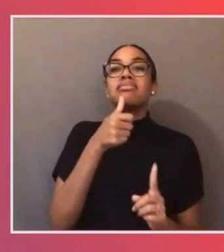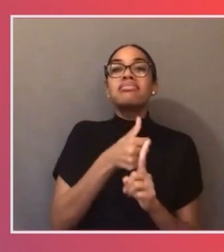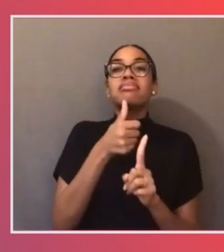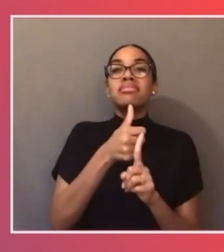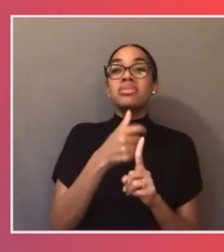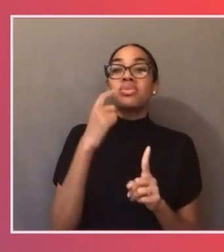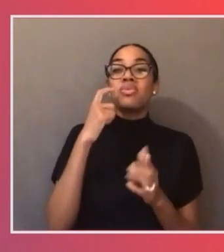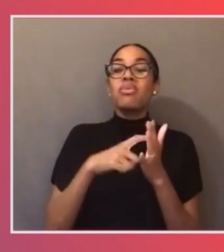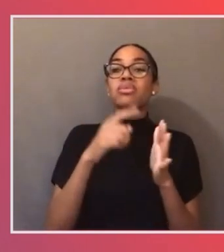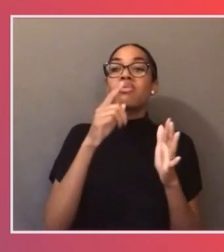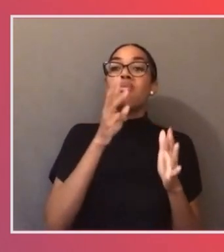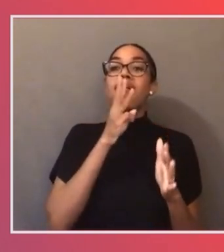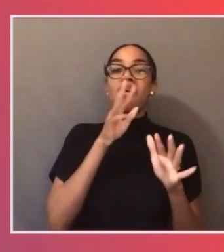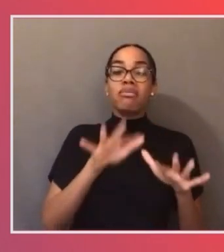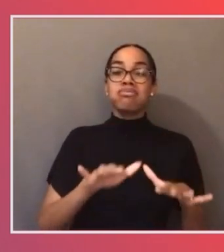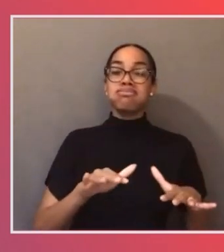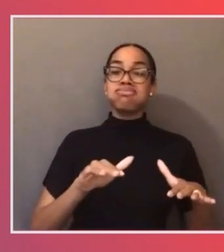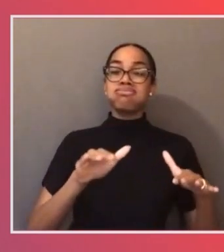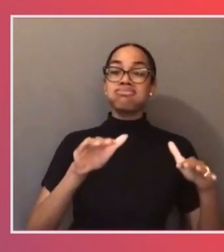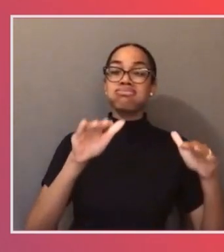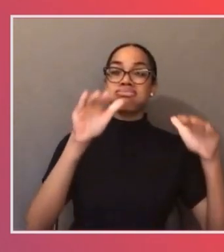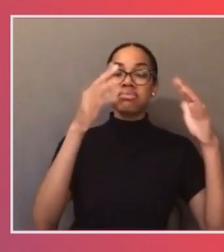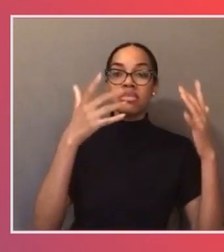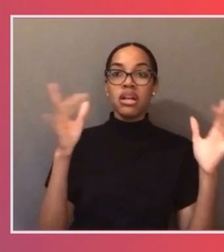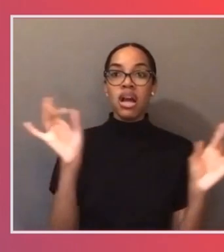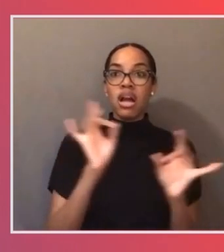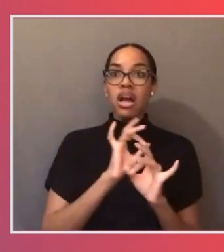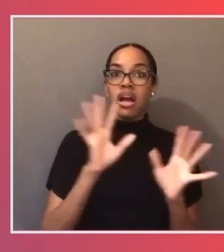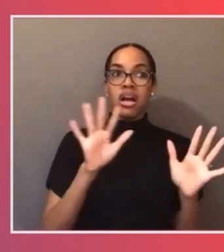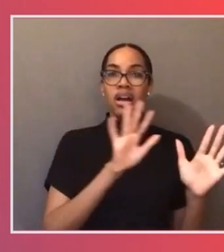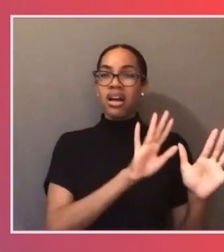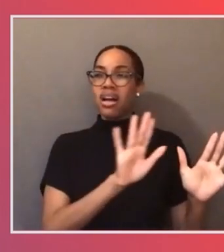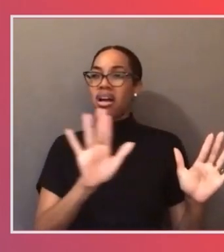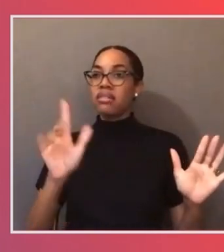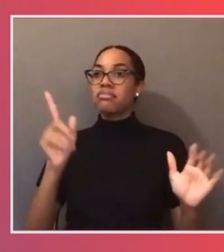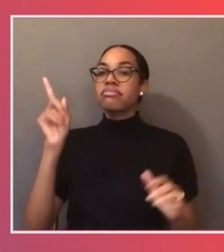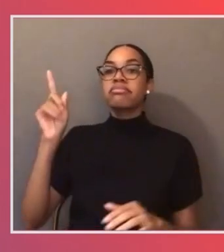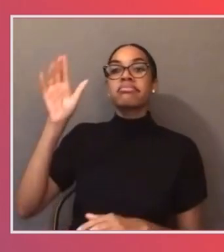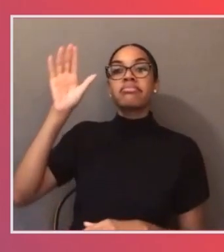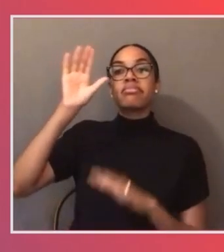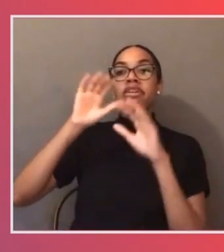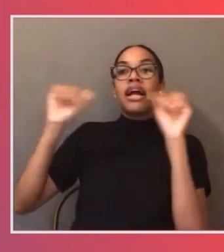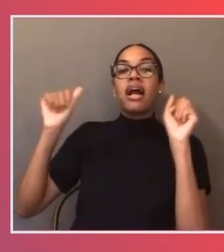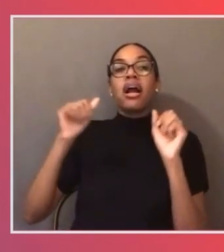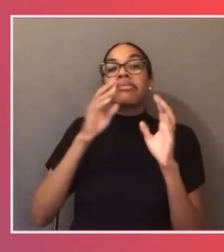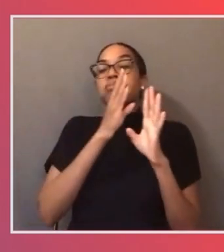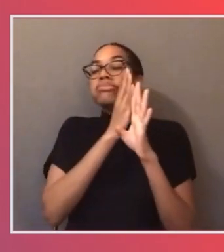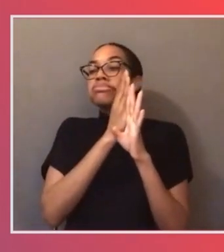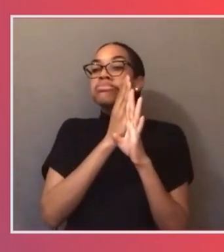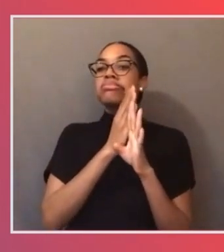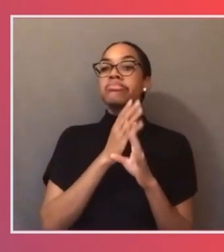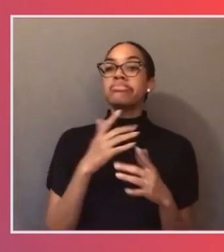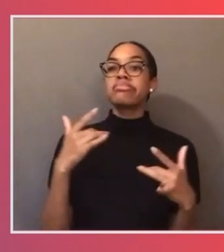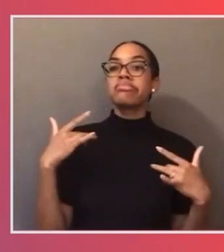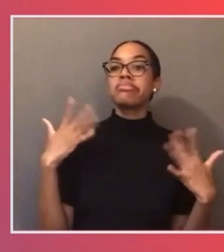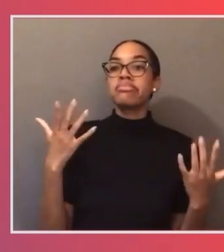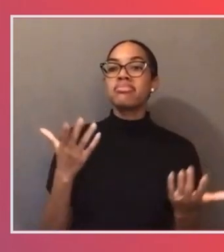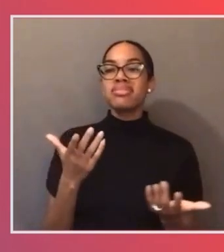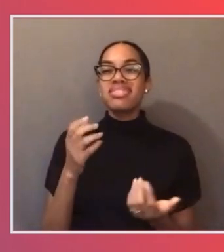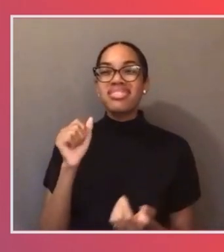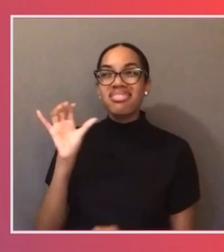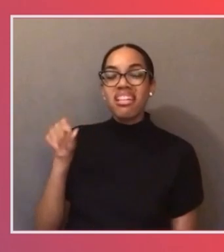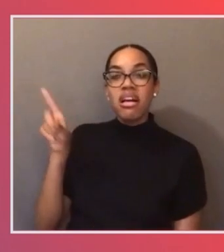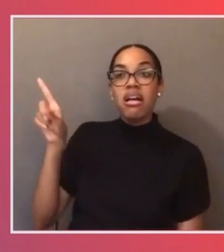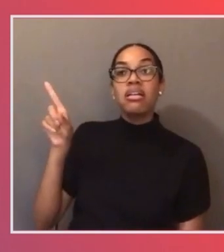get together from wherever we are, whoever we voted for in the last election, and whatever language our grandmother spoke, and